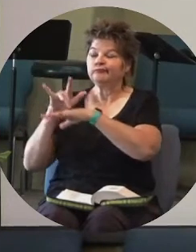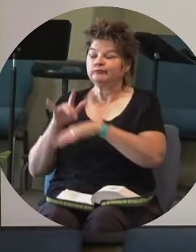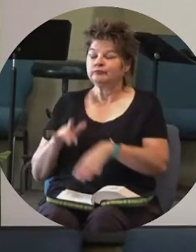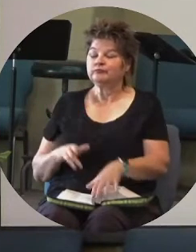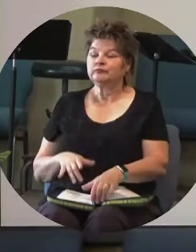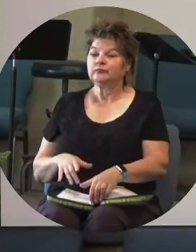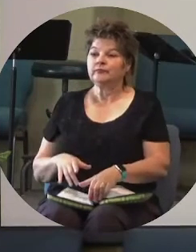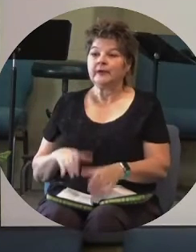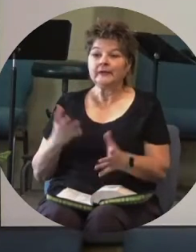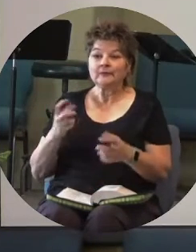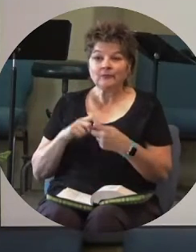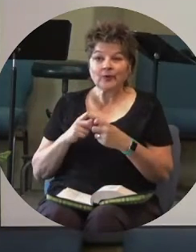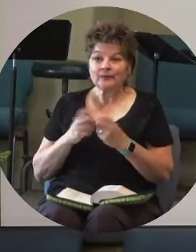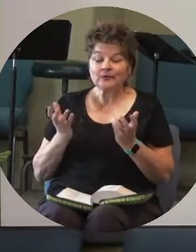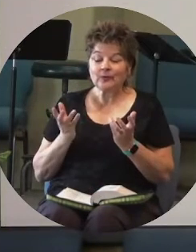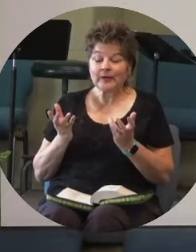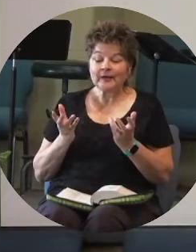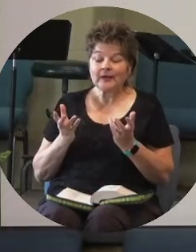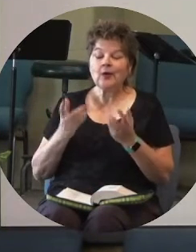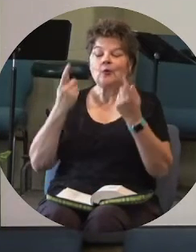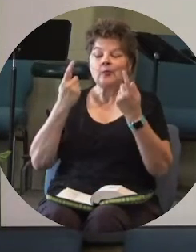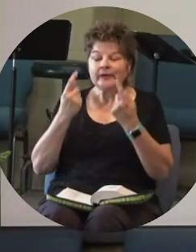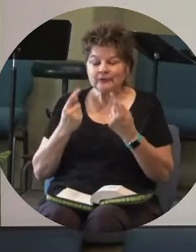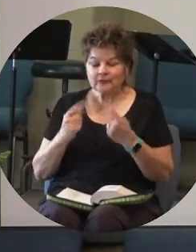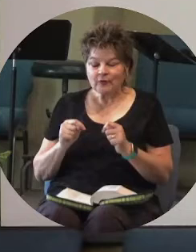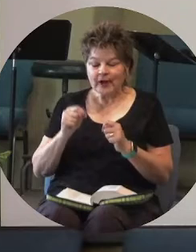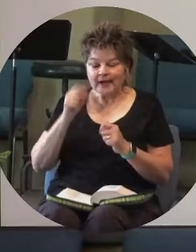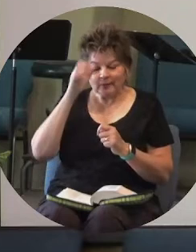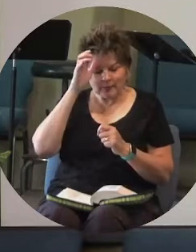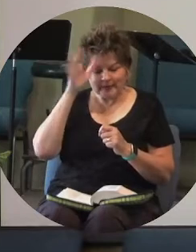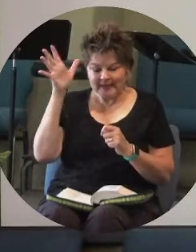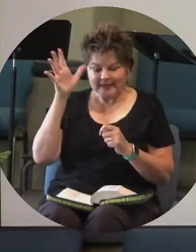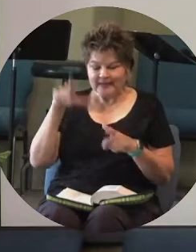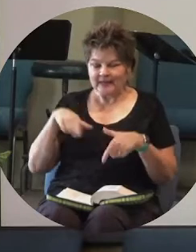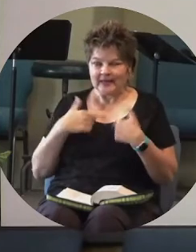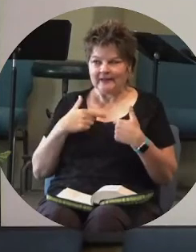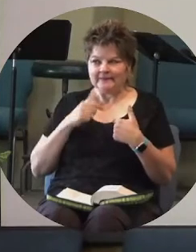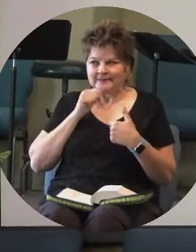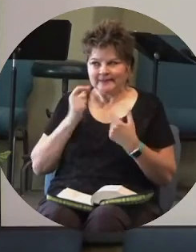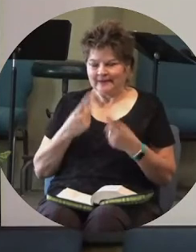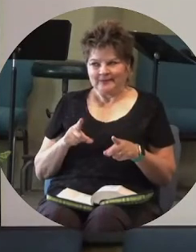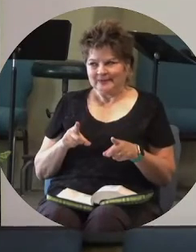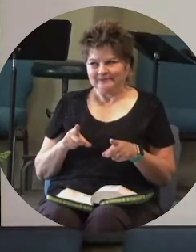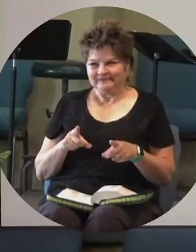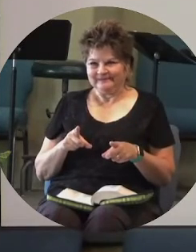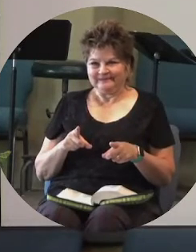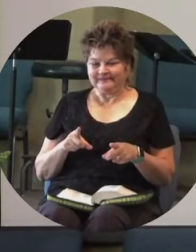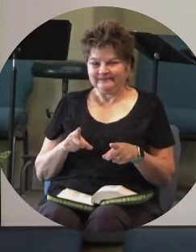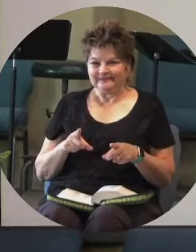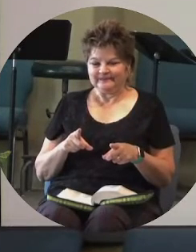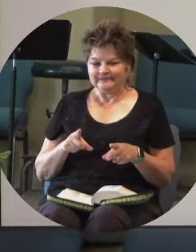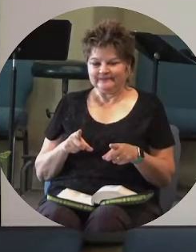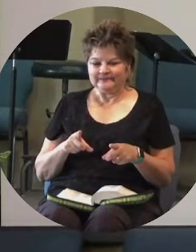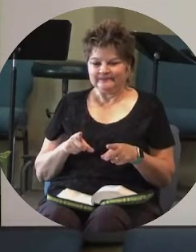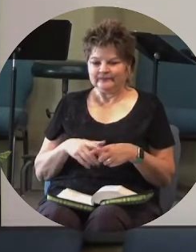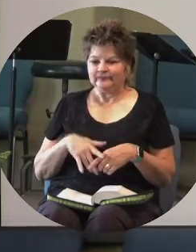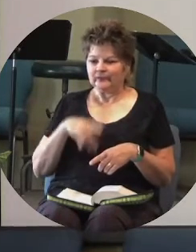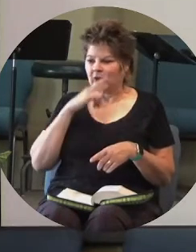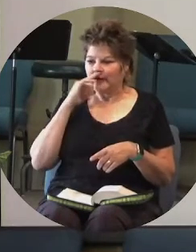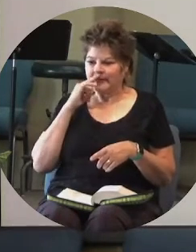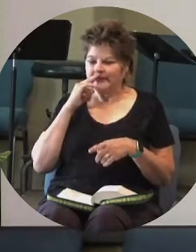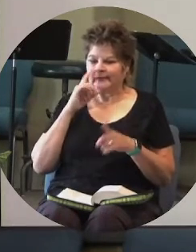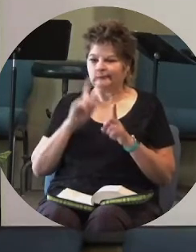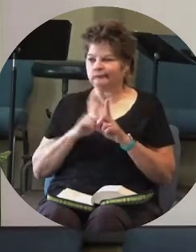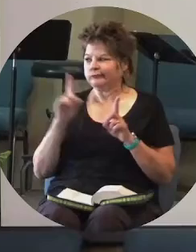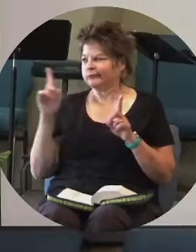But here's the problem again. We try to pretend like life doesn't happen. Our kid goes astray.